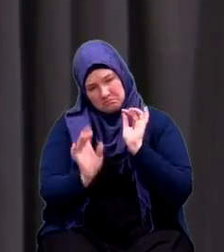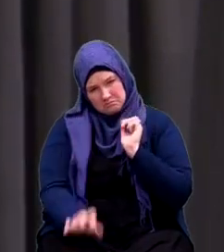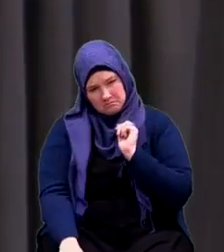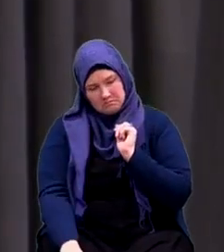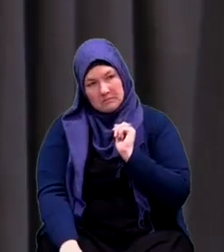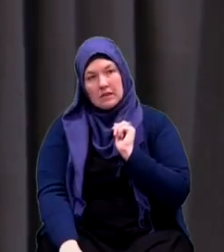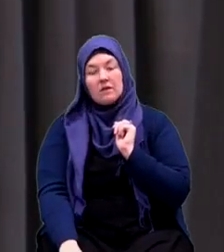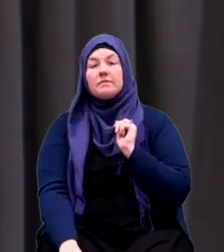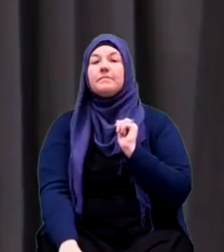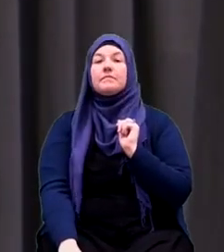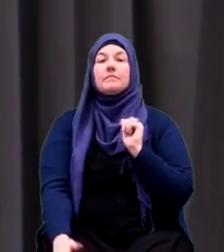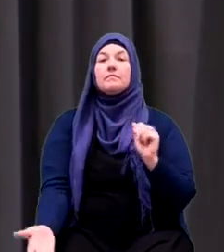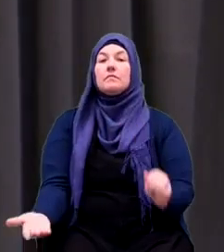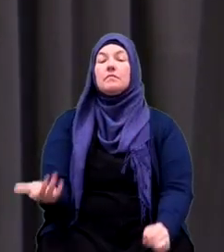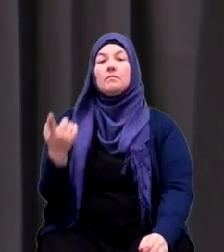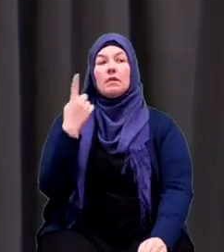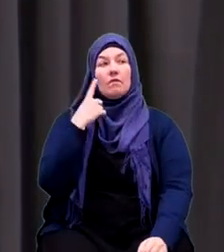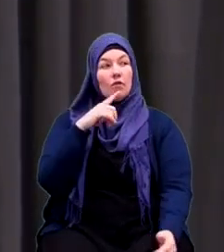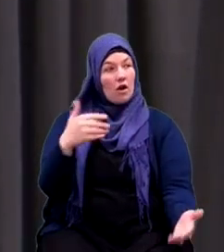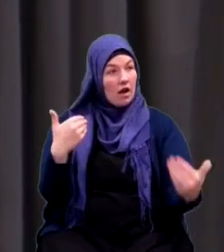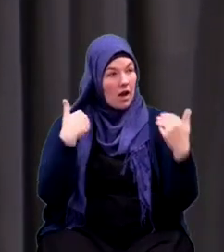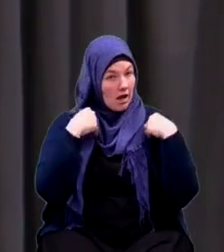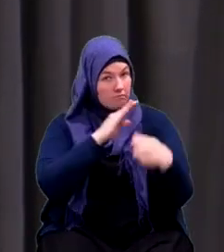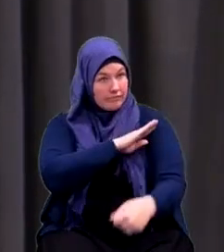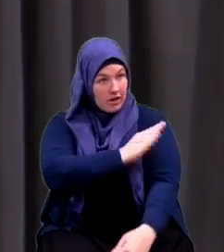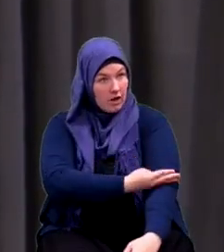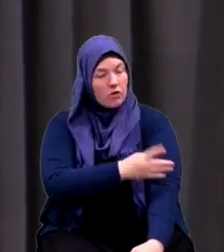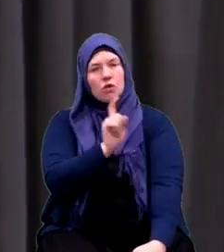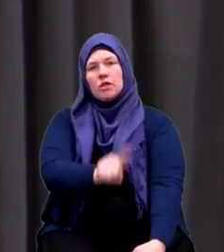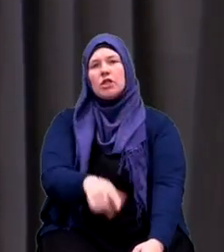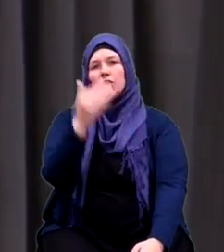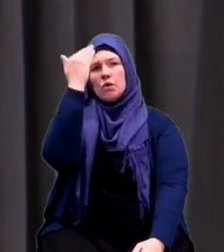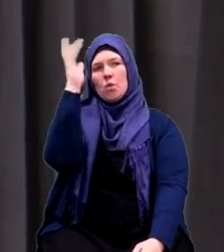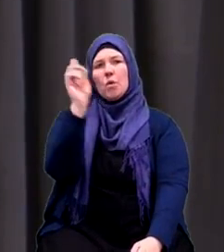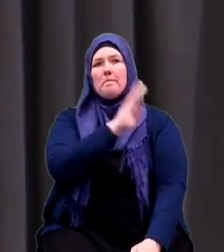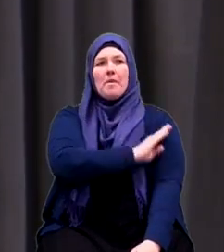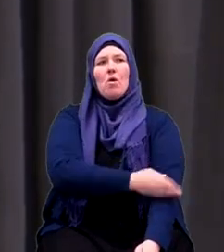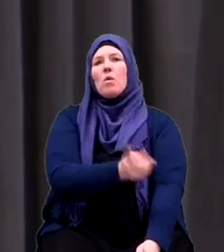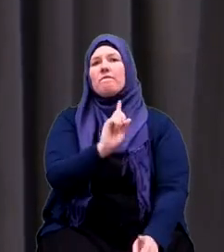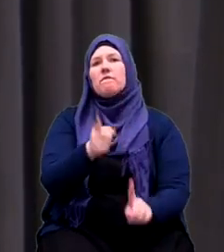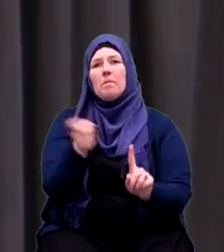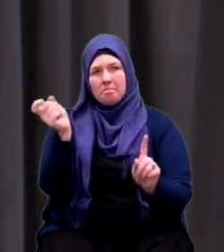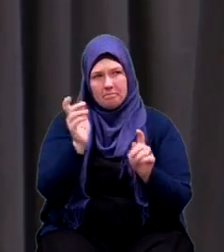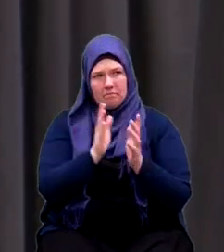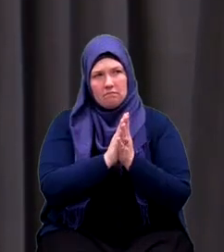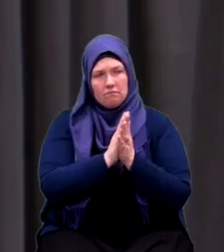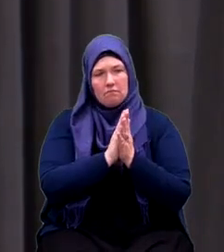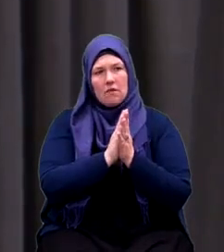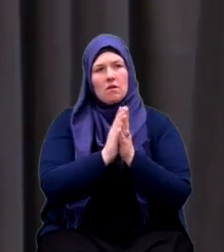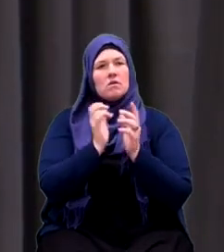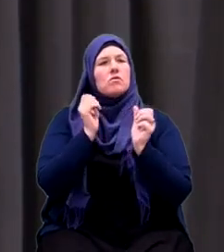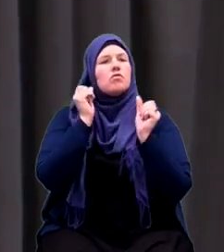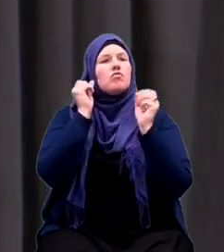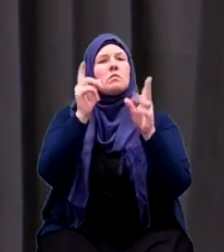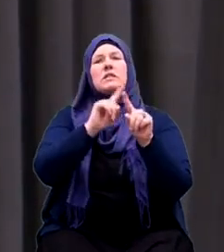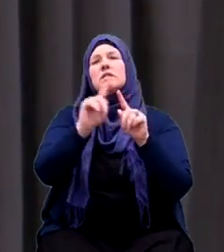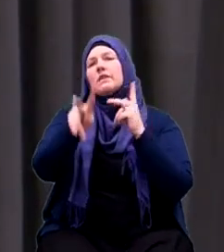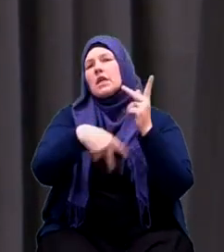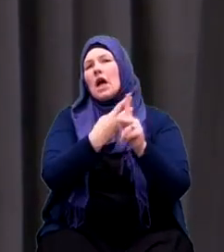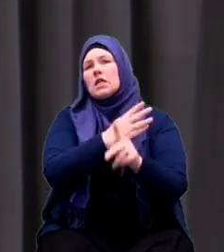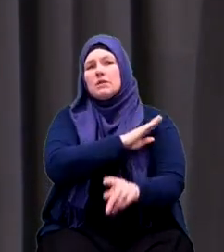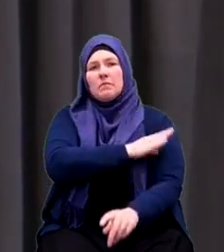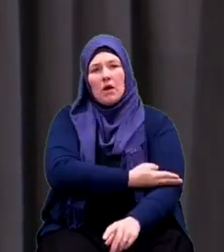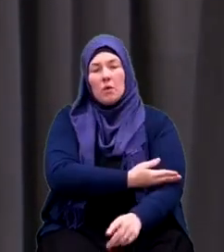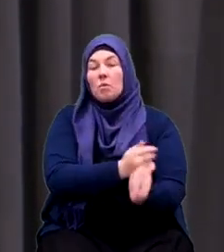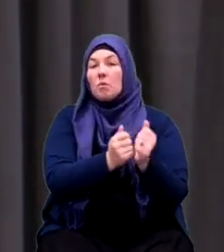To have power, you have to know the sources of power in this life. And there are so many sources of power.